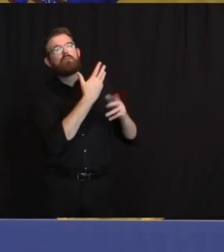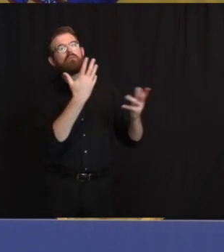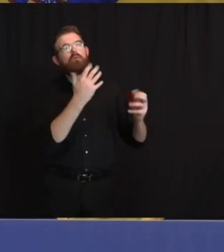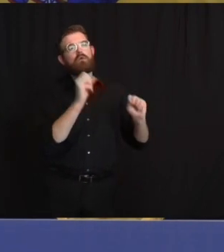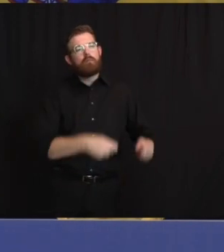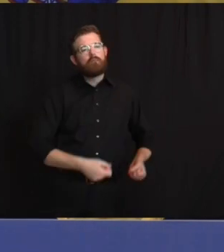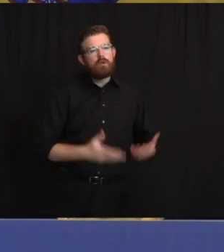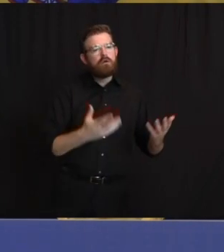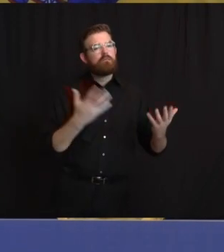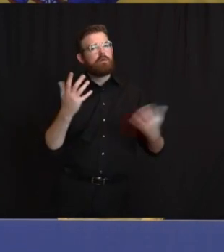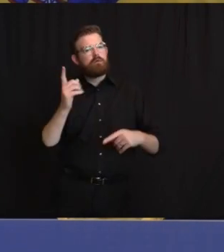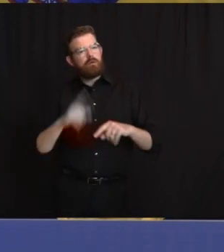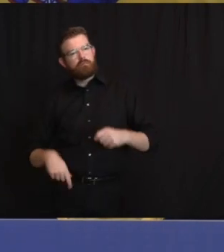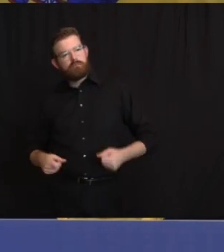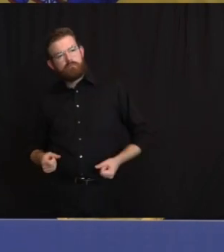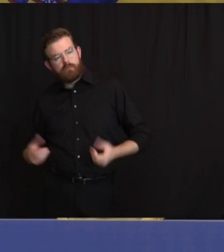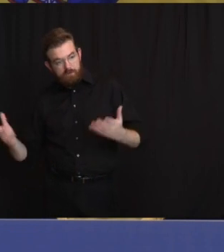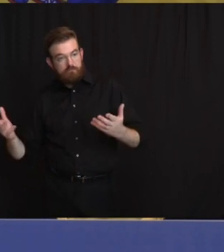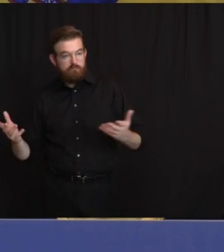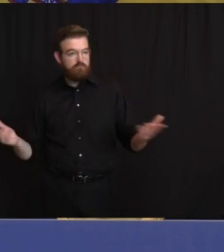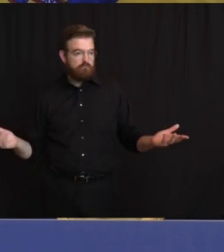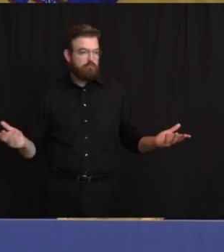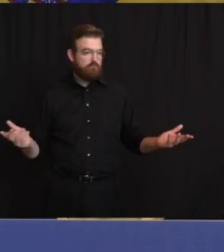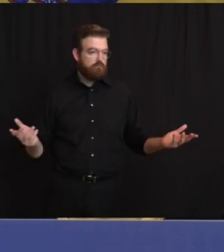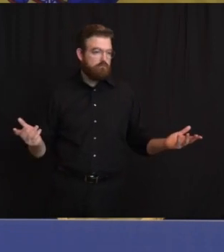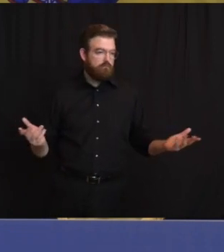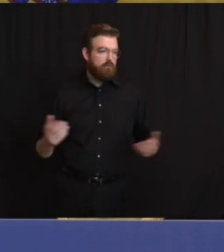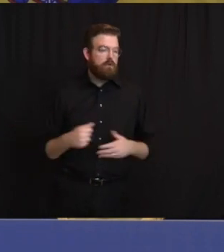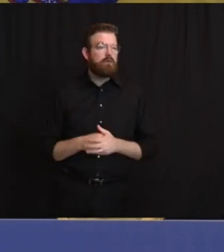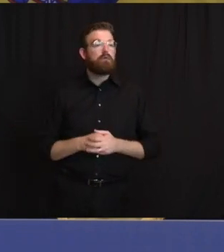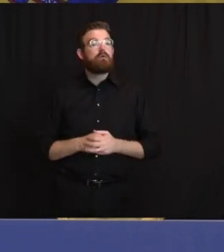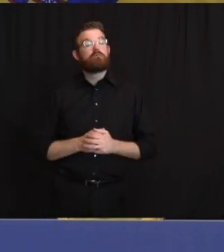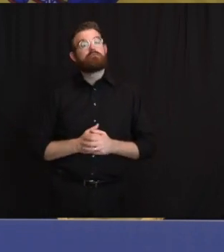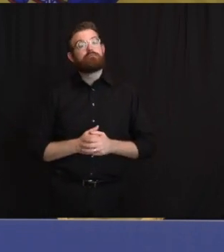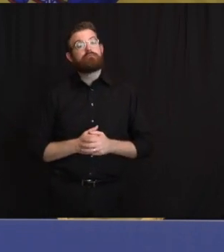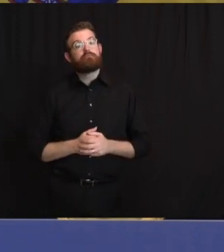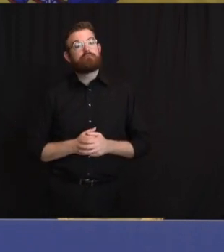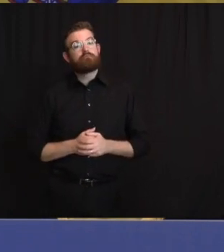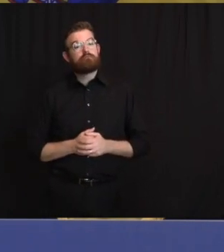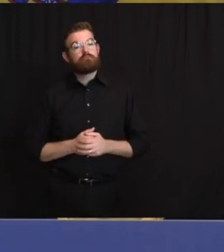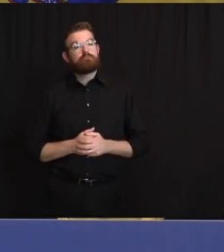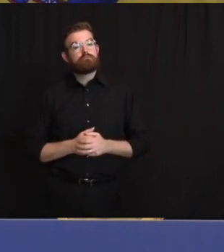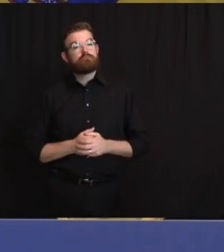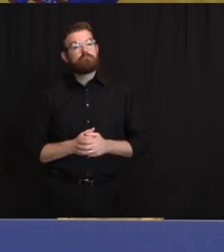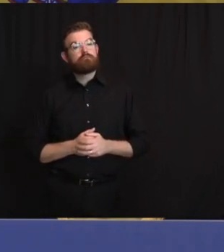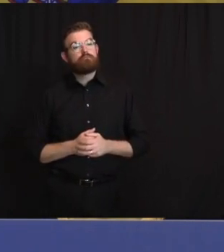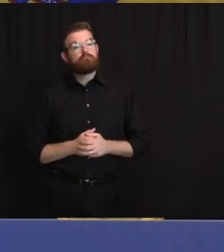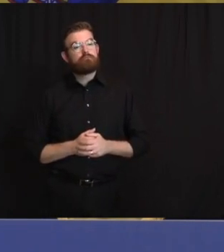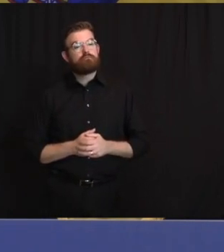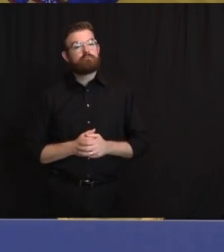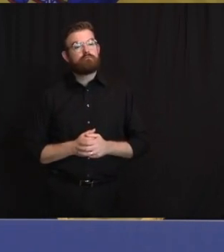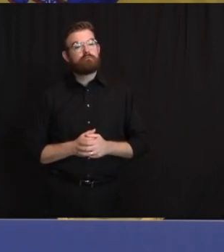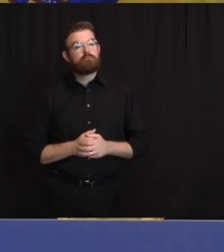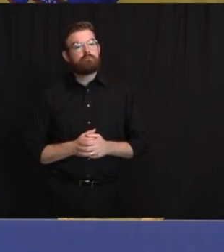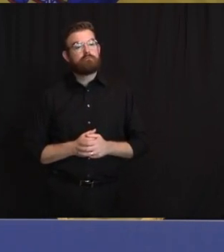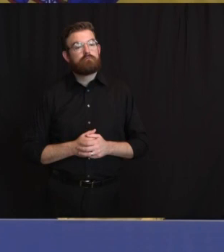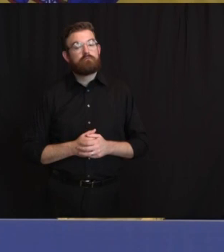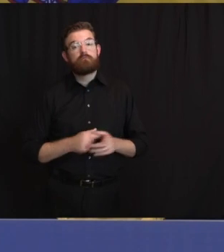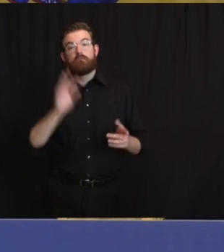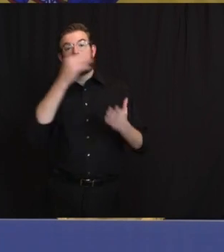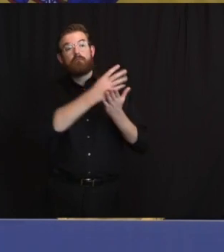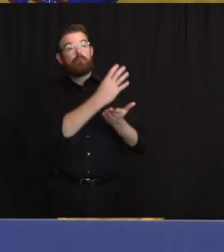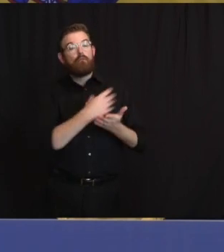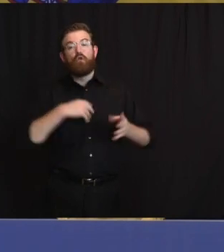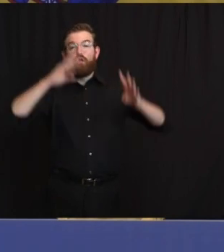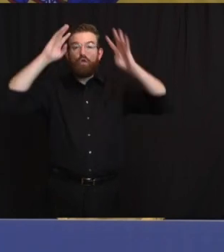say? Yeah, across all of this, all federal money comes with very strict regulations, and there's approval processes,